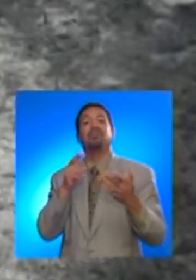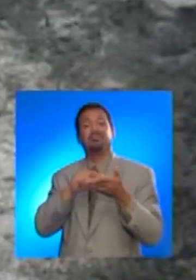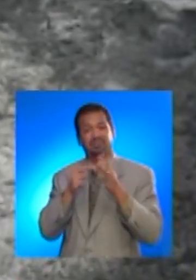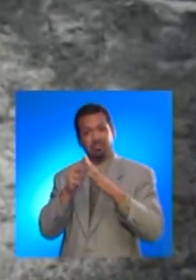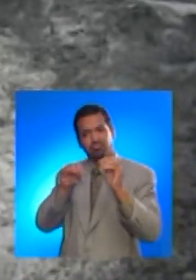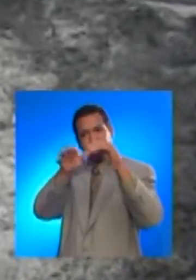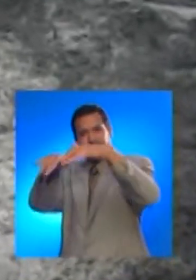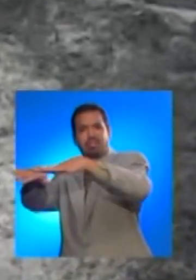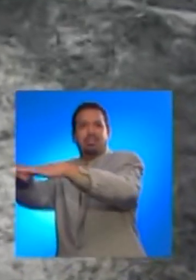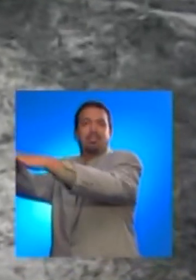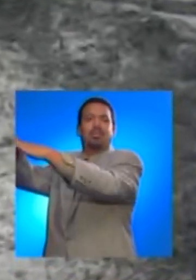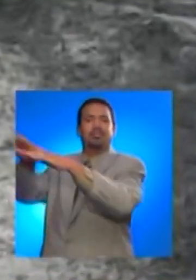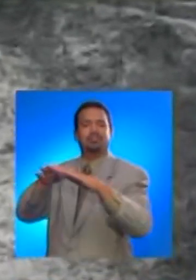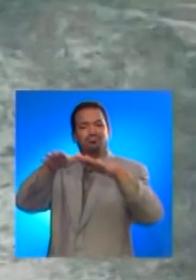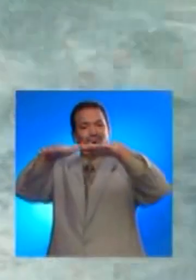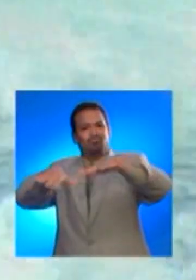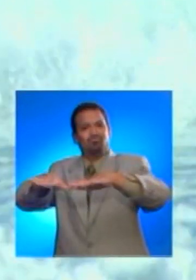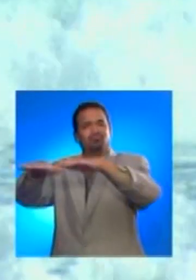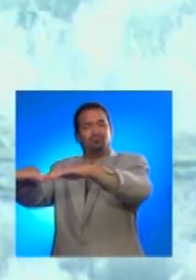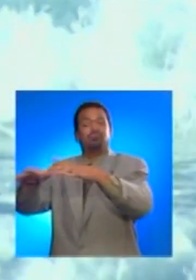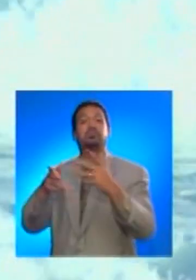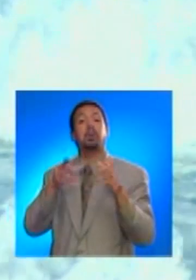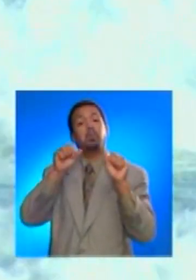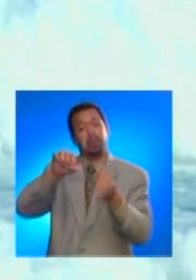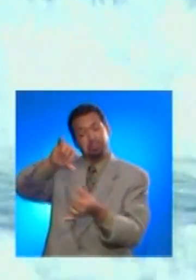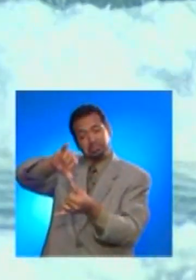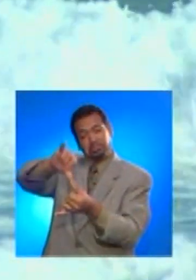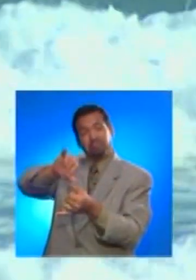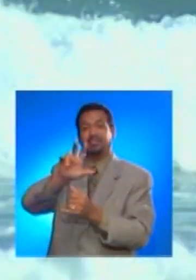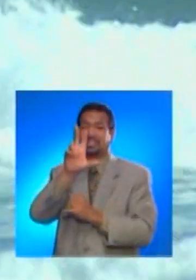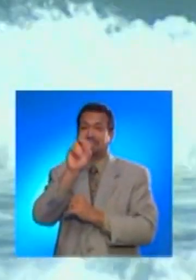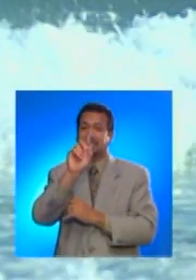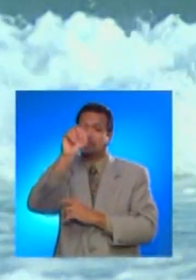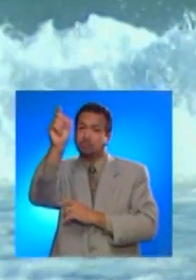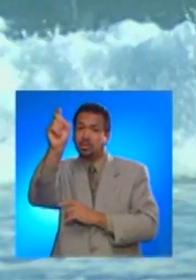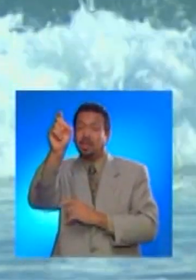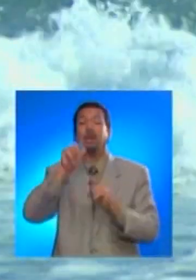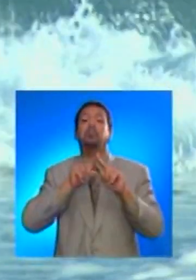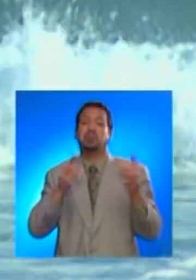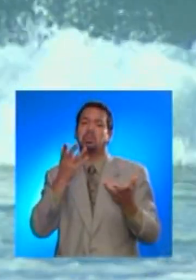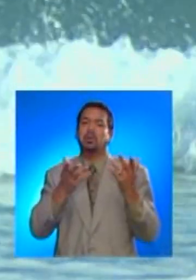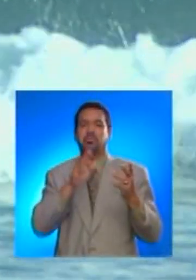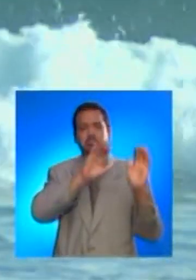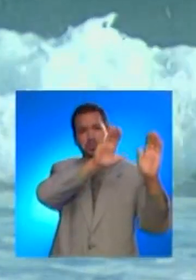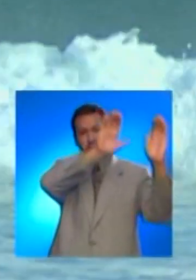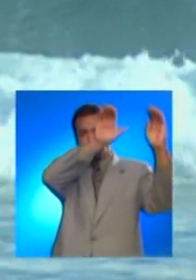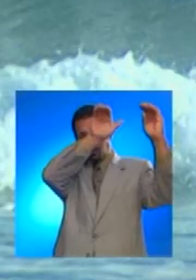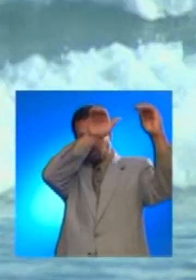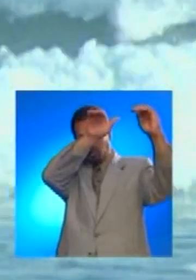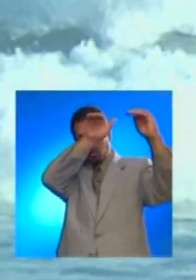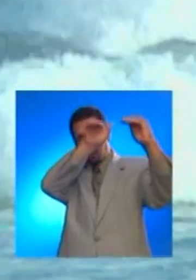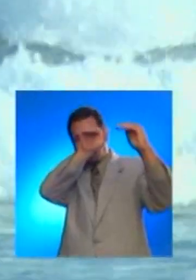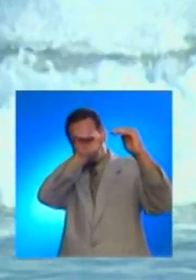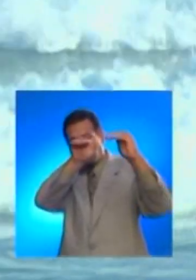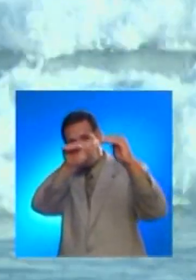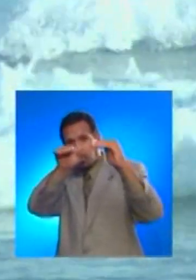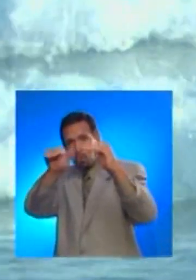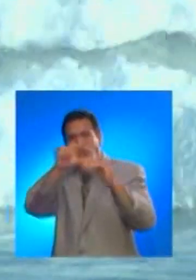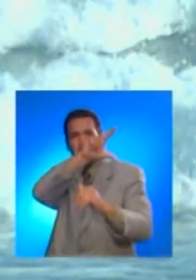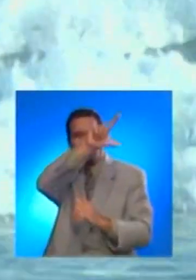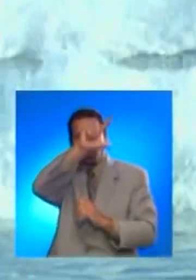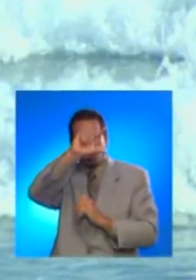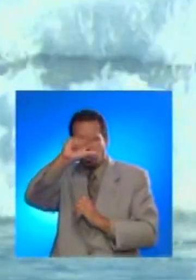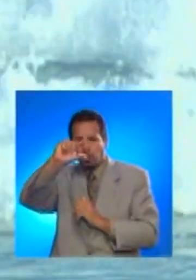both cases, the local tsunami could exceed heights of 30 feet, affecting nearby islands, but then it would